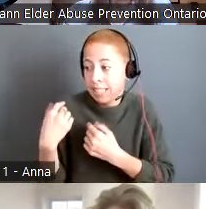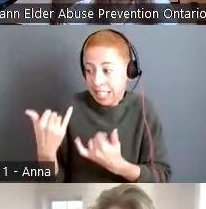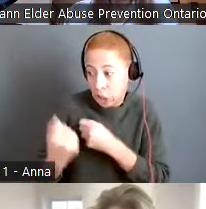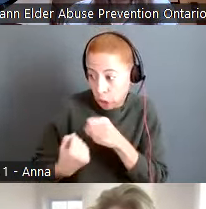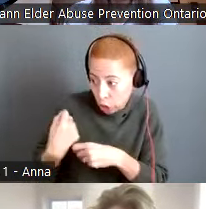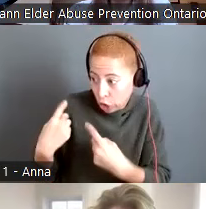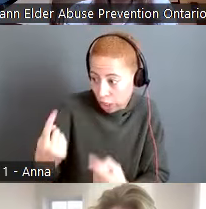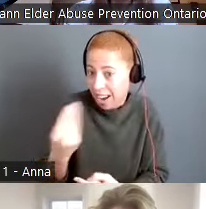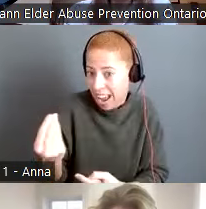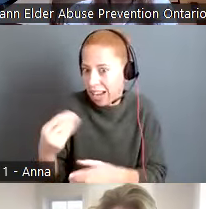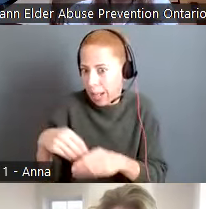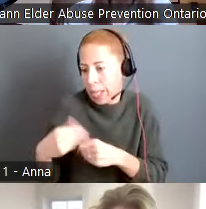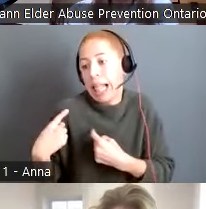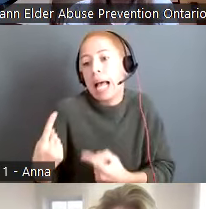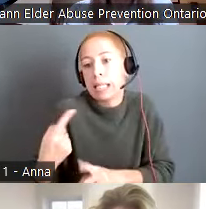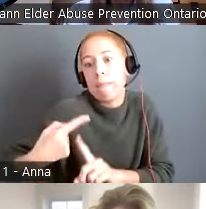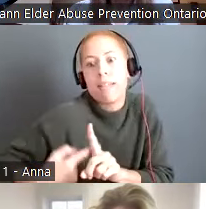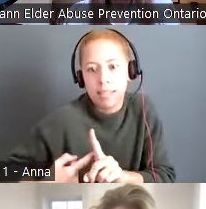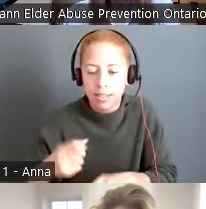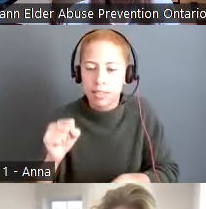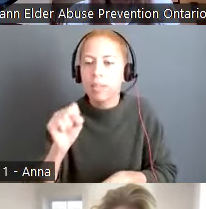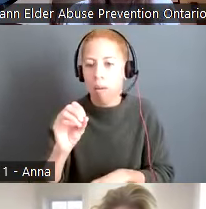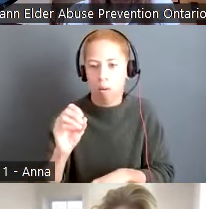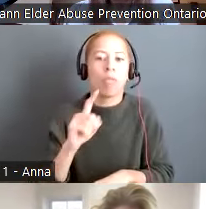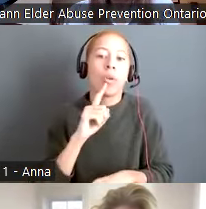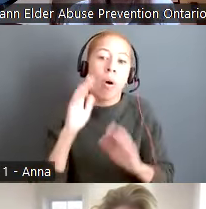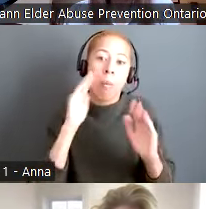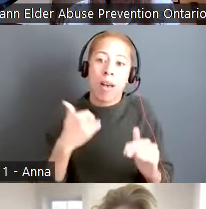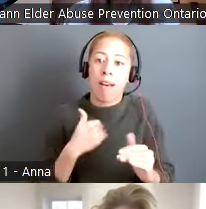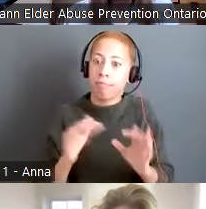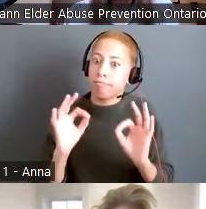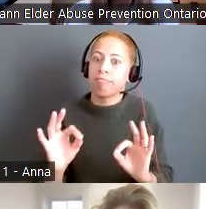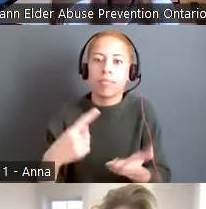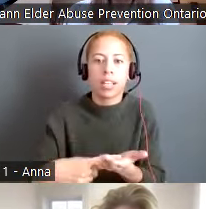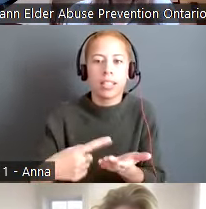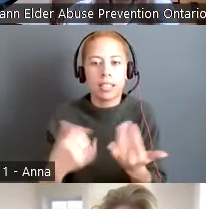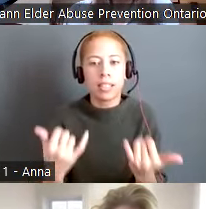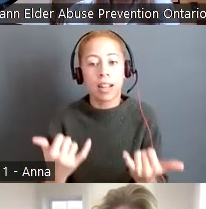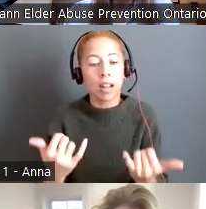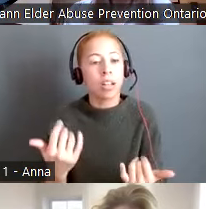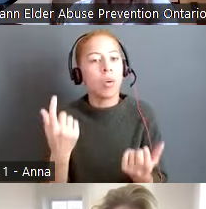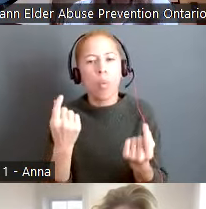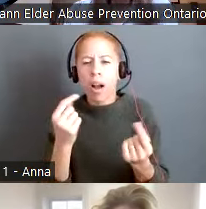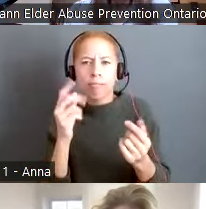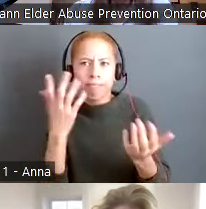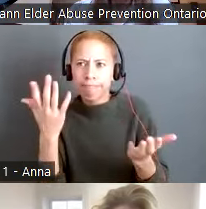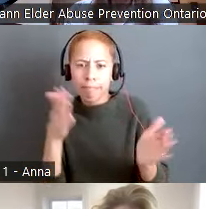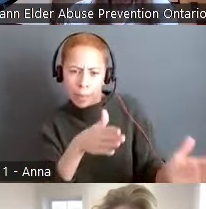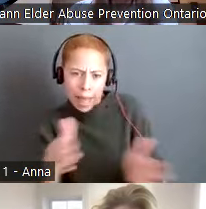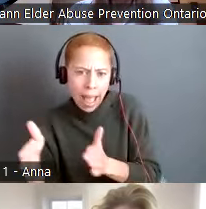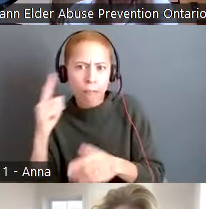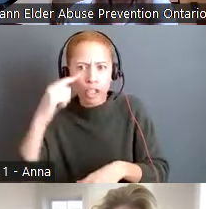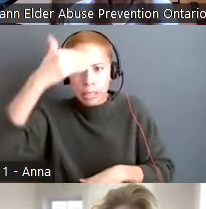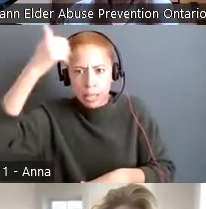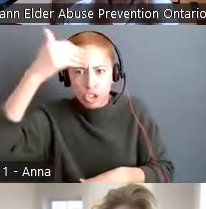that we have a really fruitful discussion today, just talking about what are our prevalence and projections of dementia, why we need to be paying